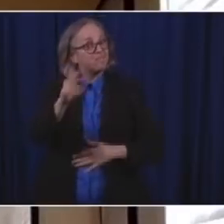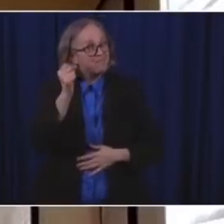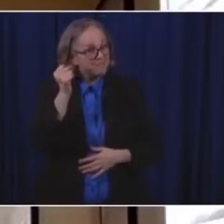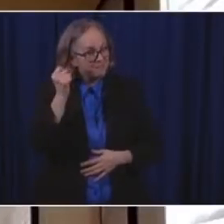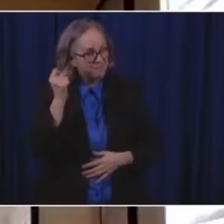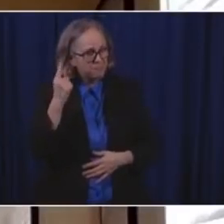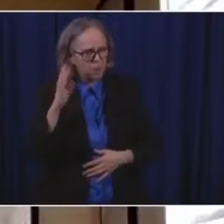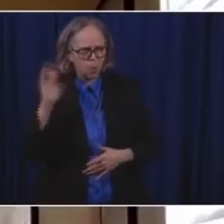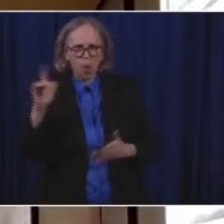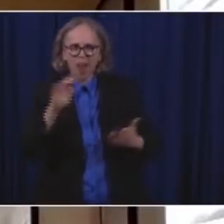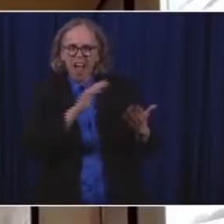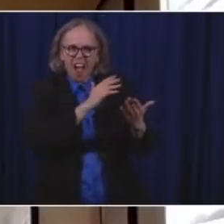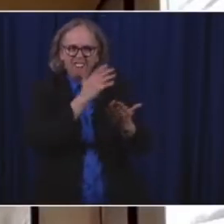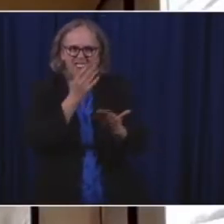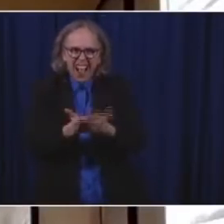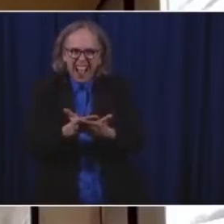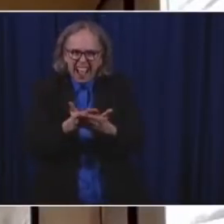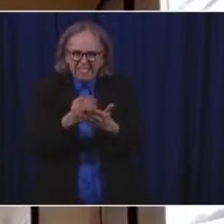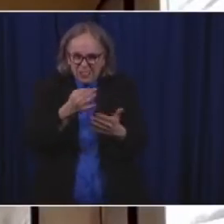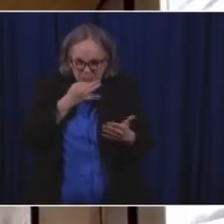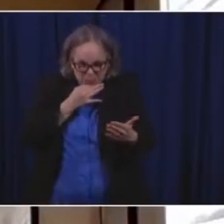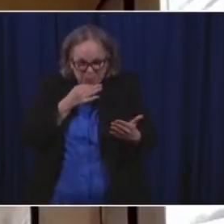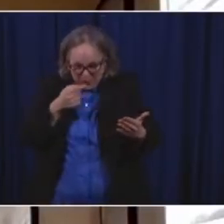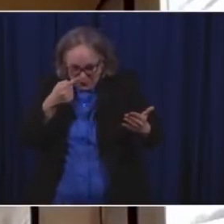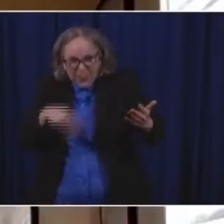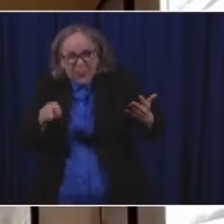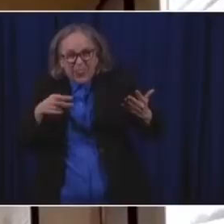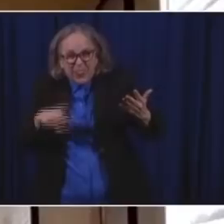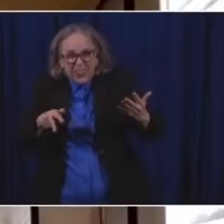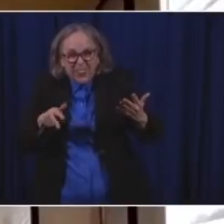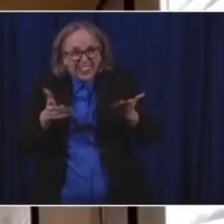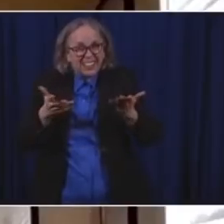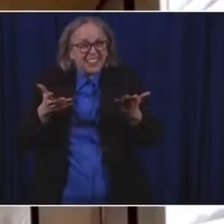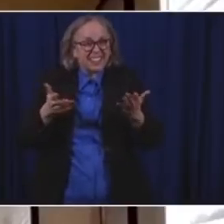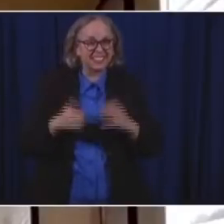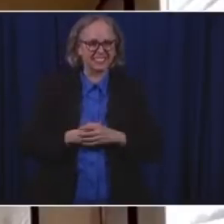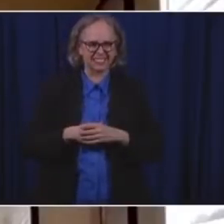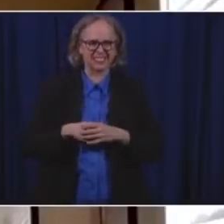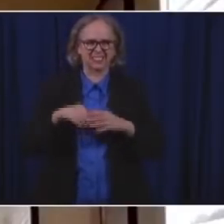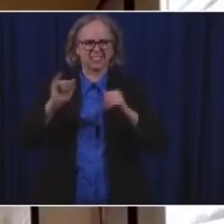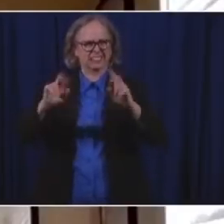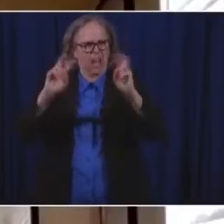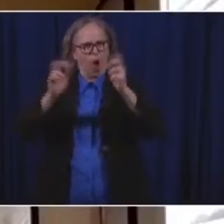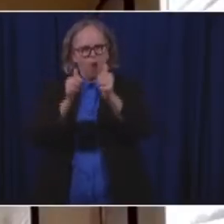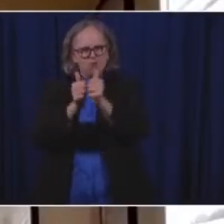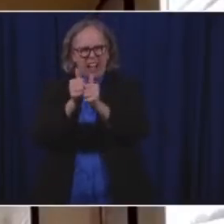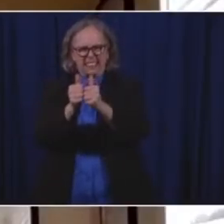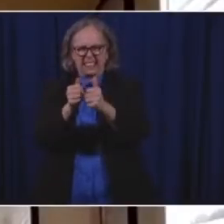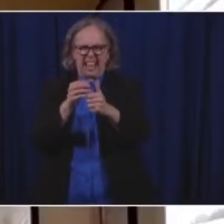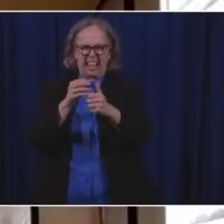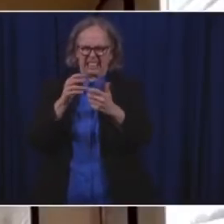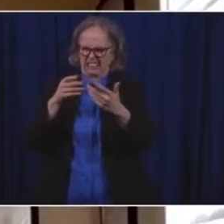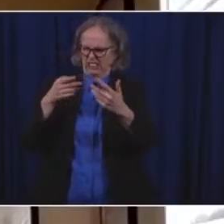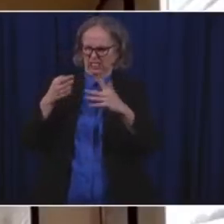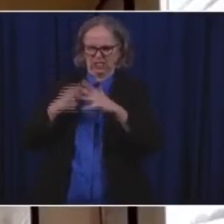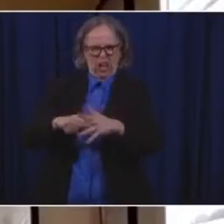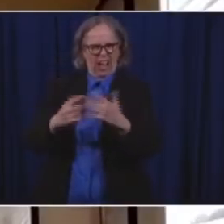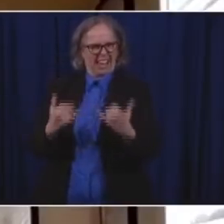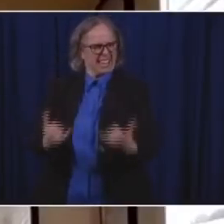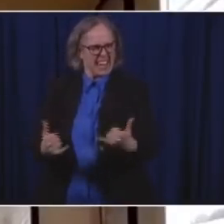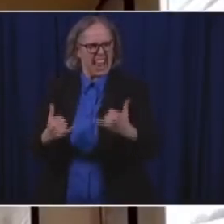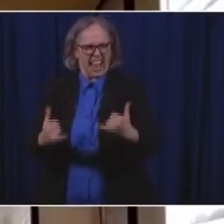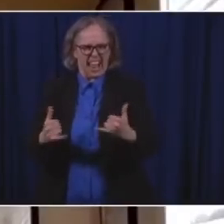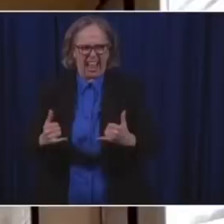us very, very soon. So the race has started. And it started in a pretty robust